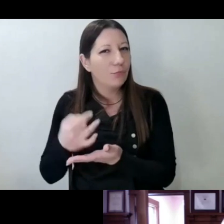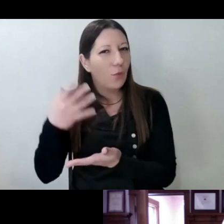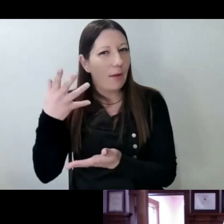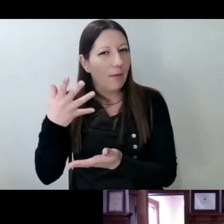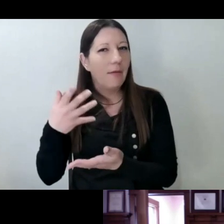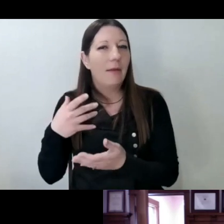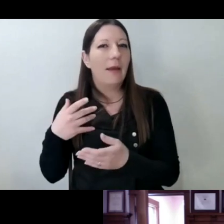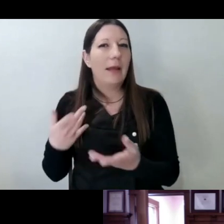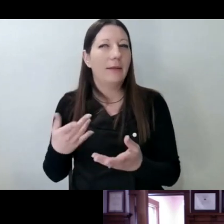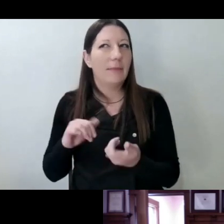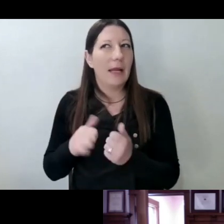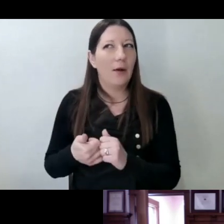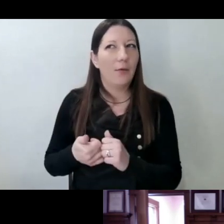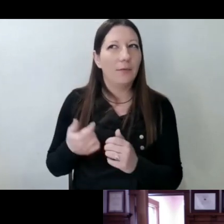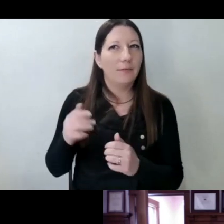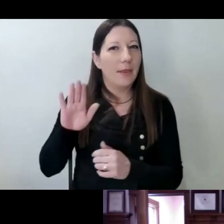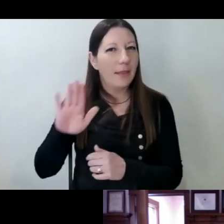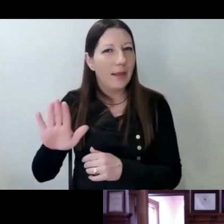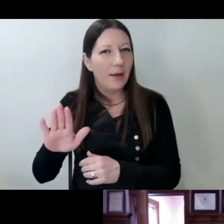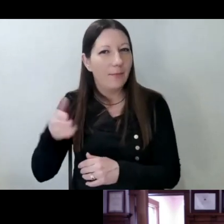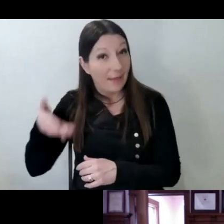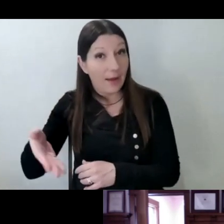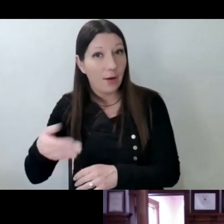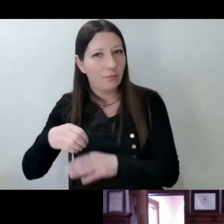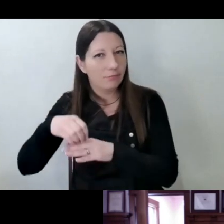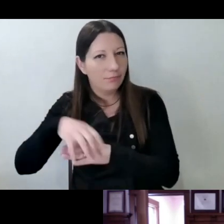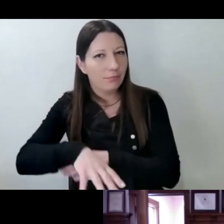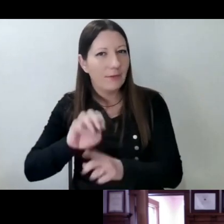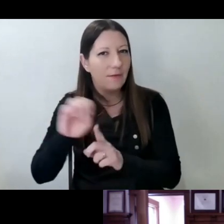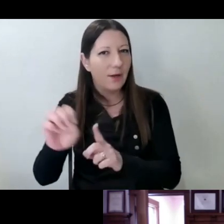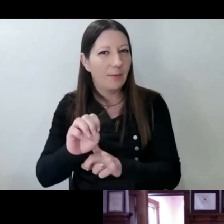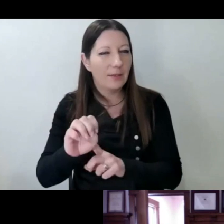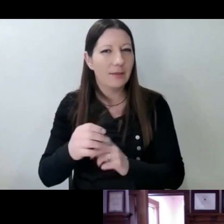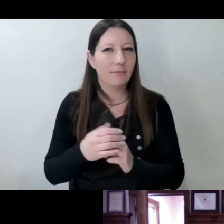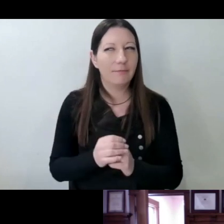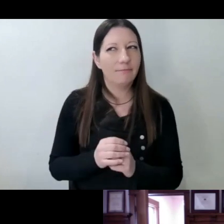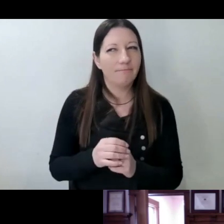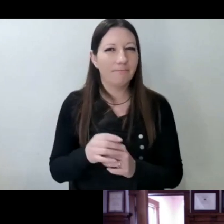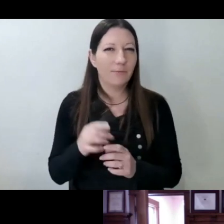further on ways this can be regulated for moving forwards?